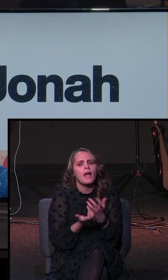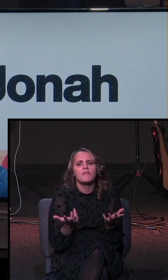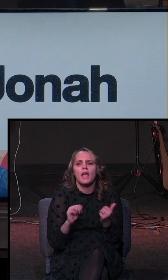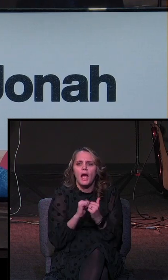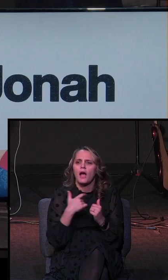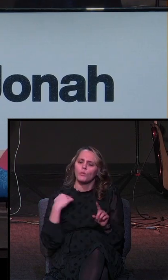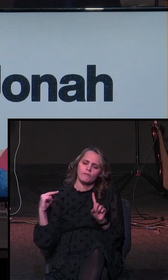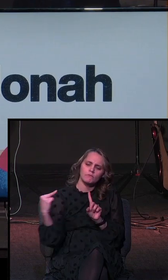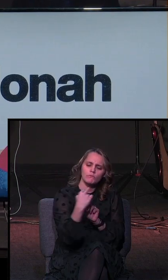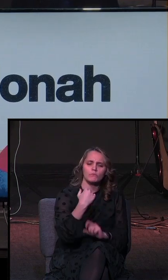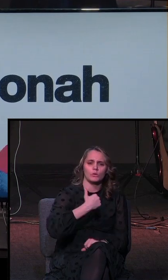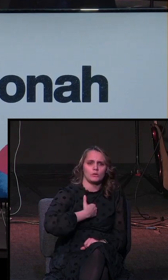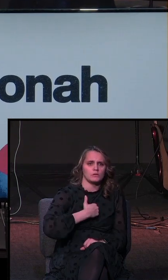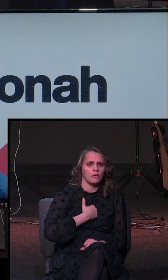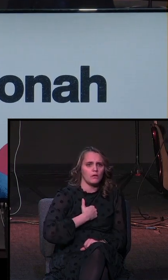how we see our world.